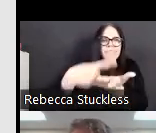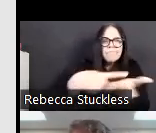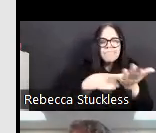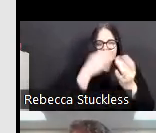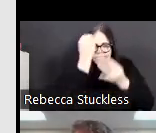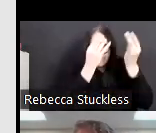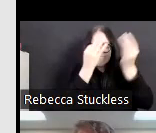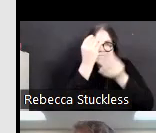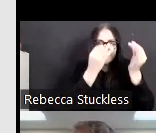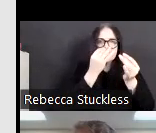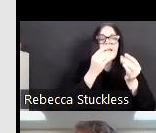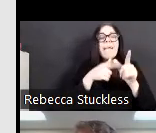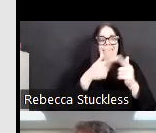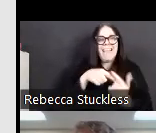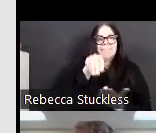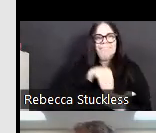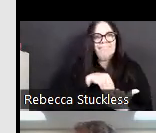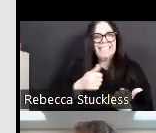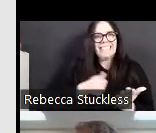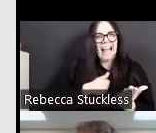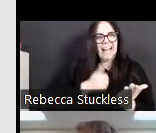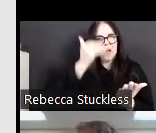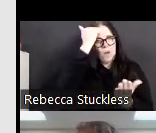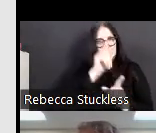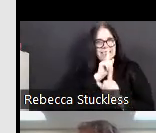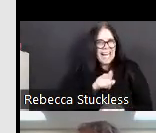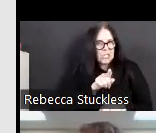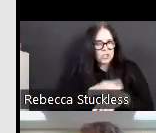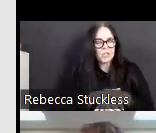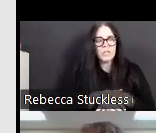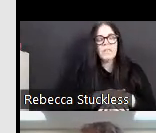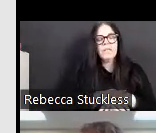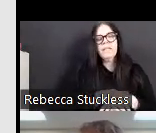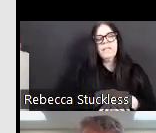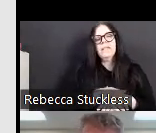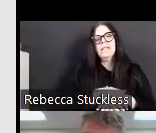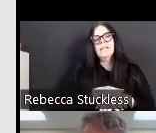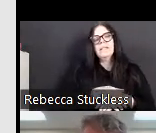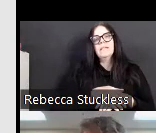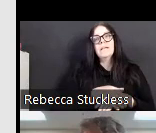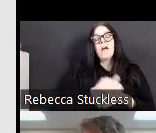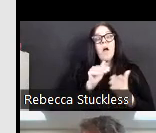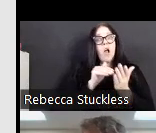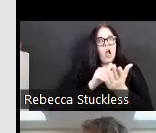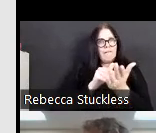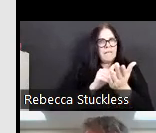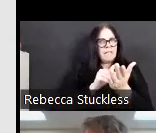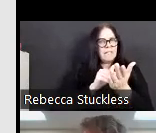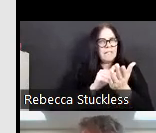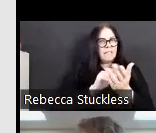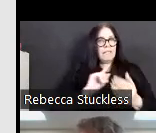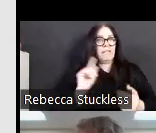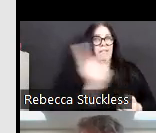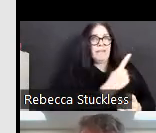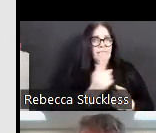and then make a self-awareness answer to that. And lots of times the conversation that comes out in the group is